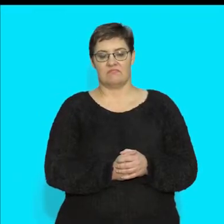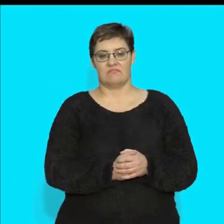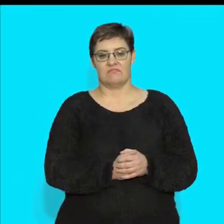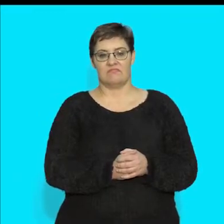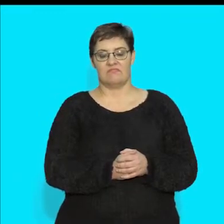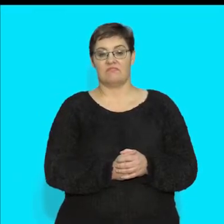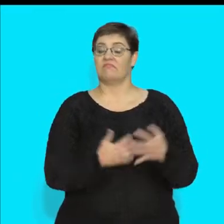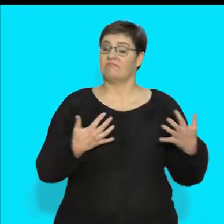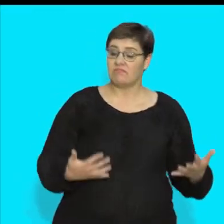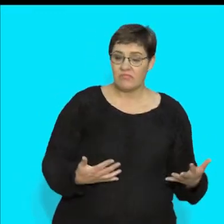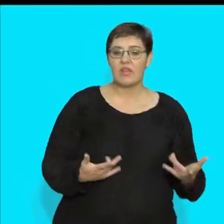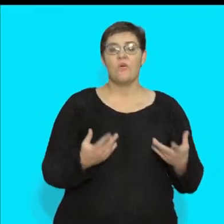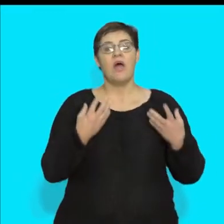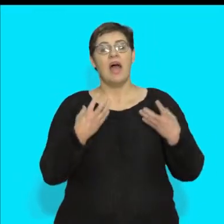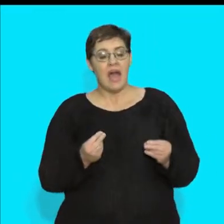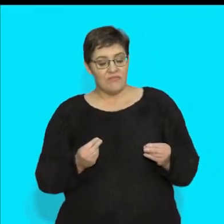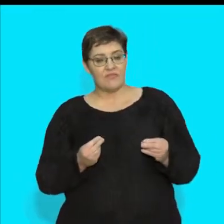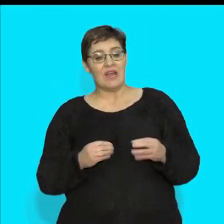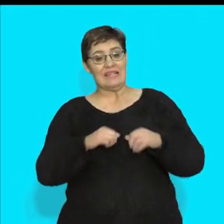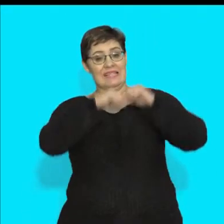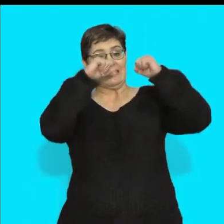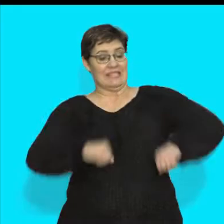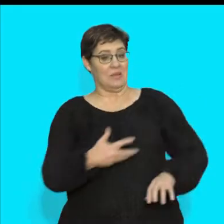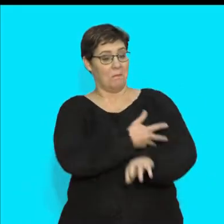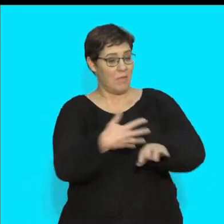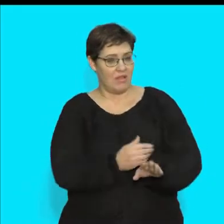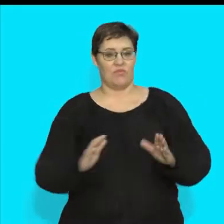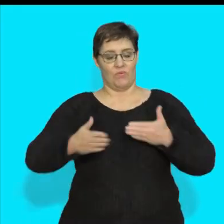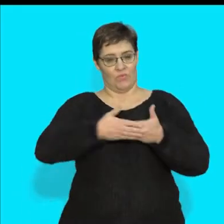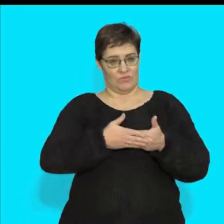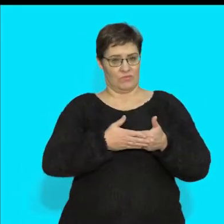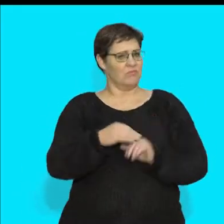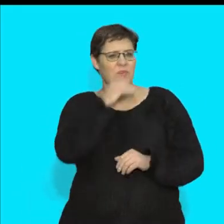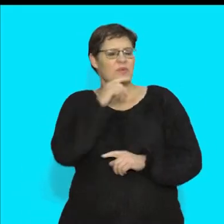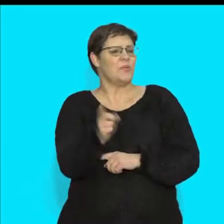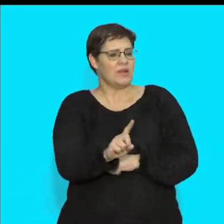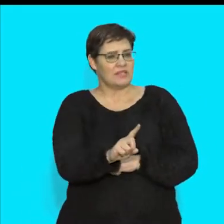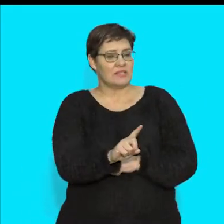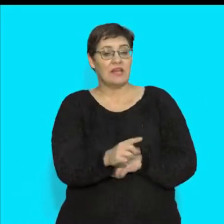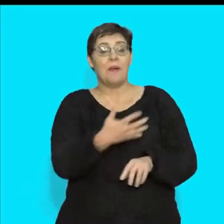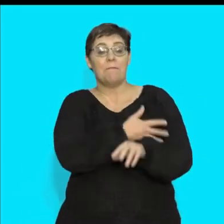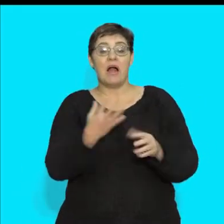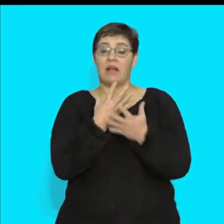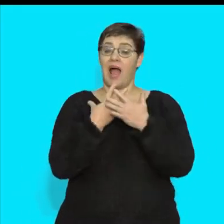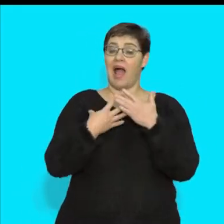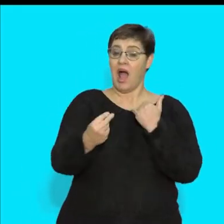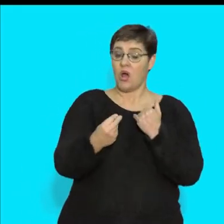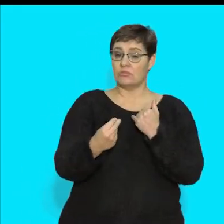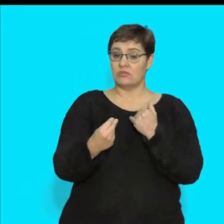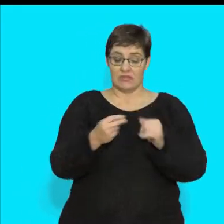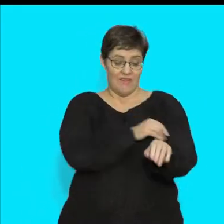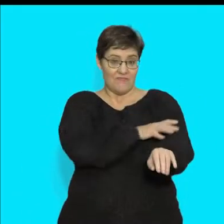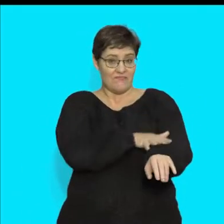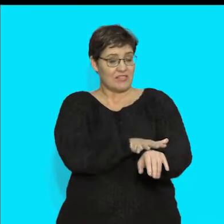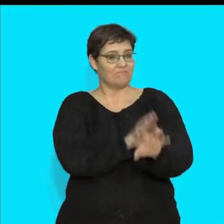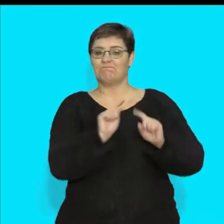Guys, we have a closed blood system, and what that means is blood cannot leave the blood vessels. If you have a look at